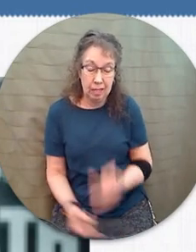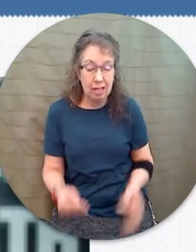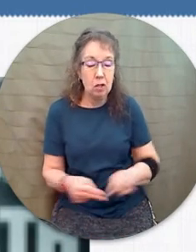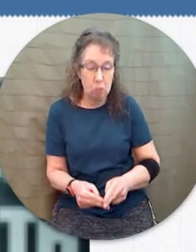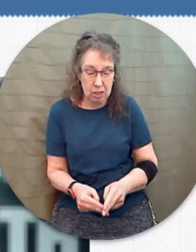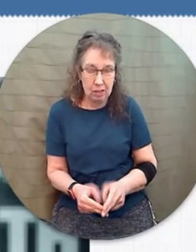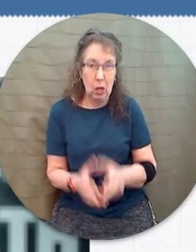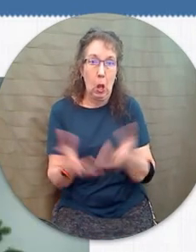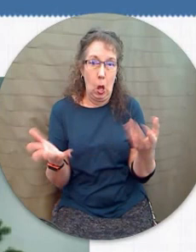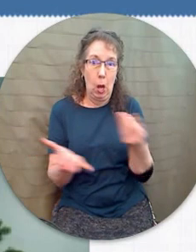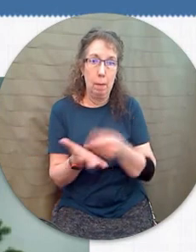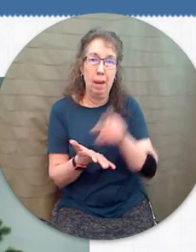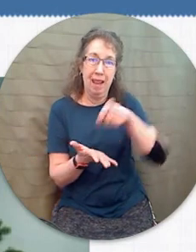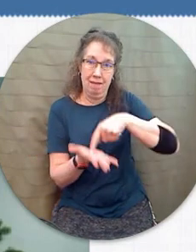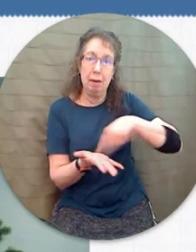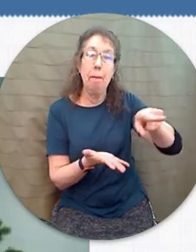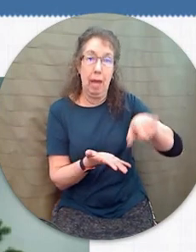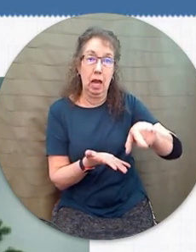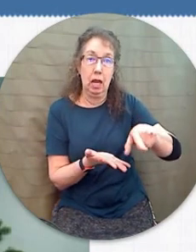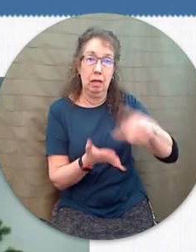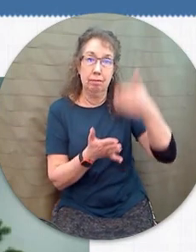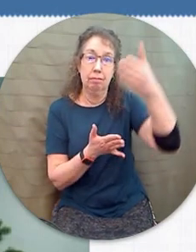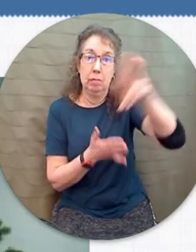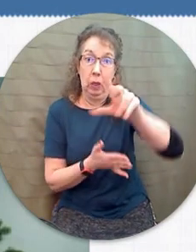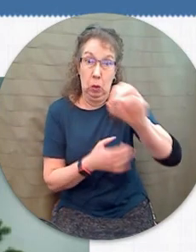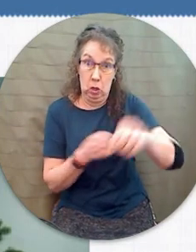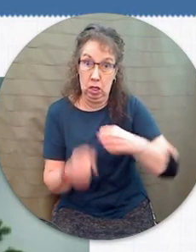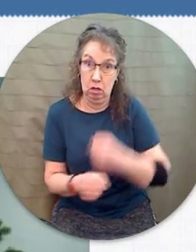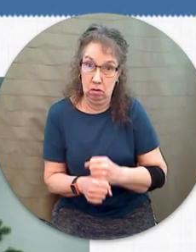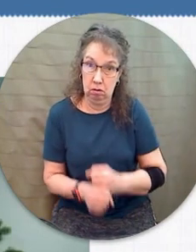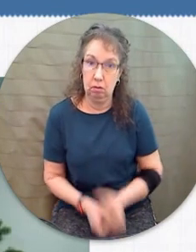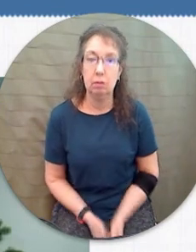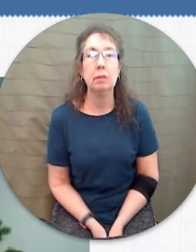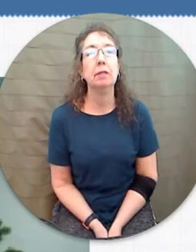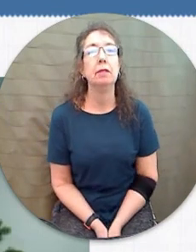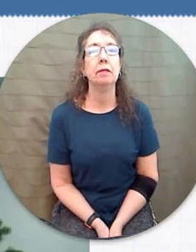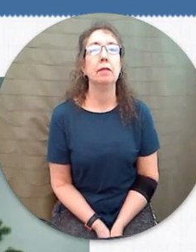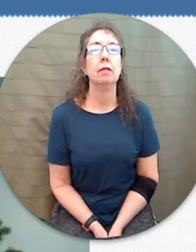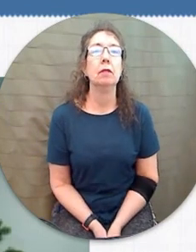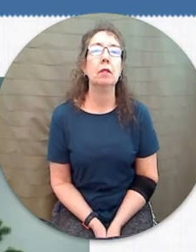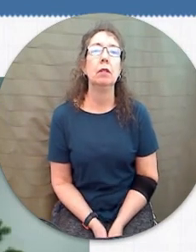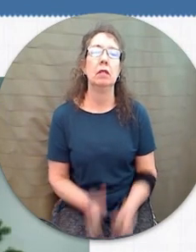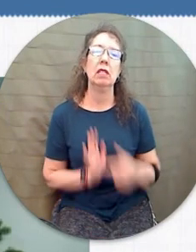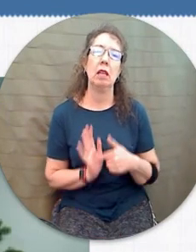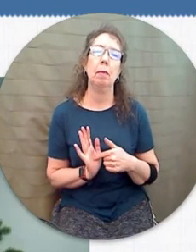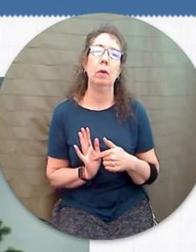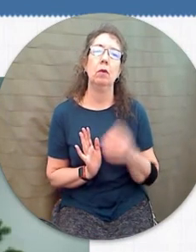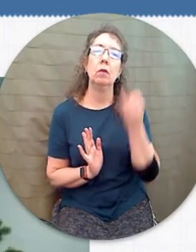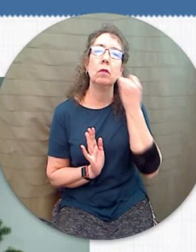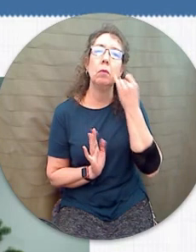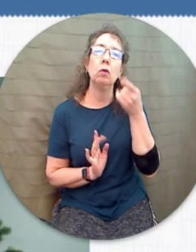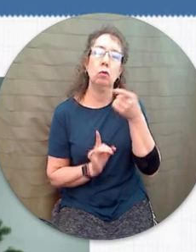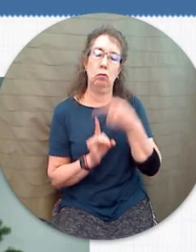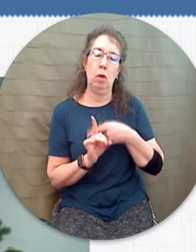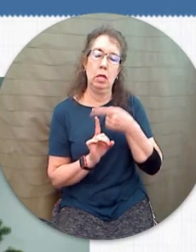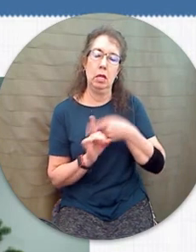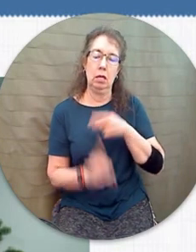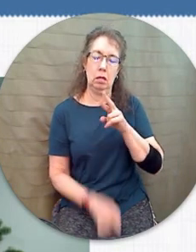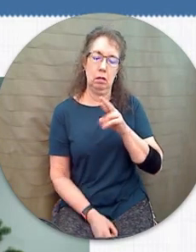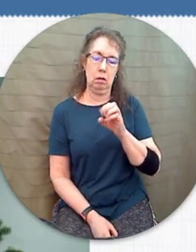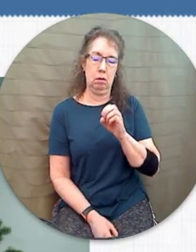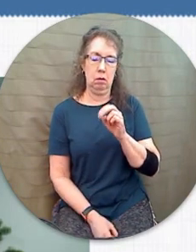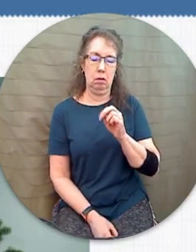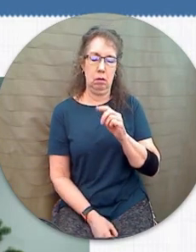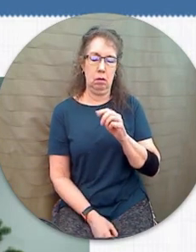run. How big? Well, let's say that you were renting for a while so that you could save